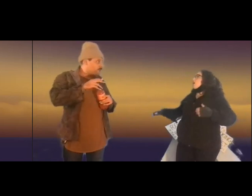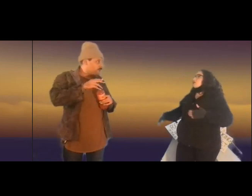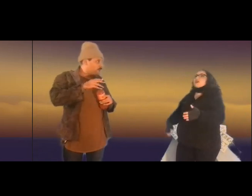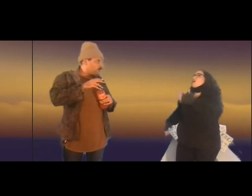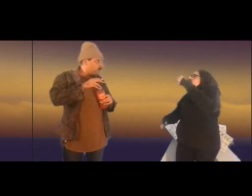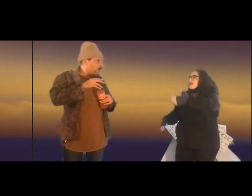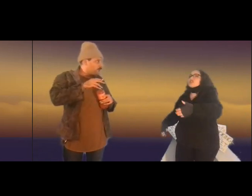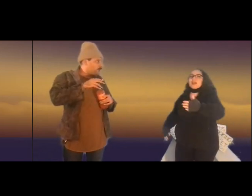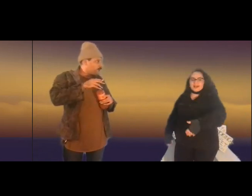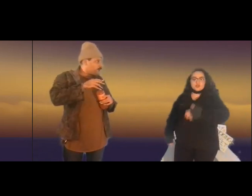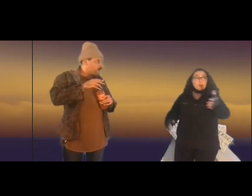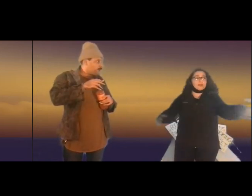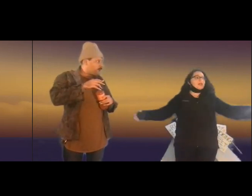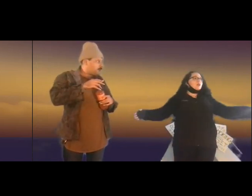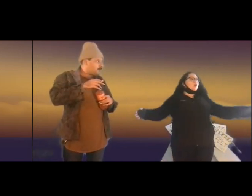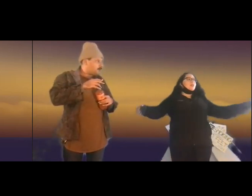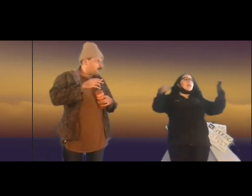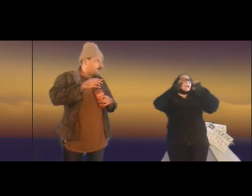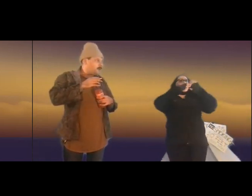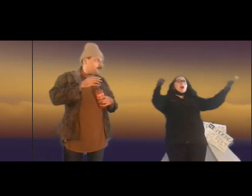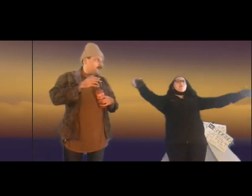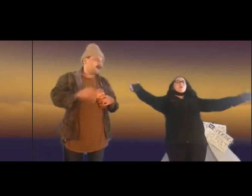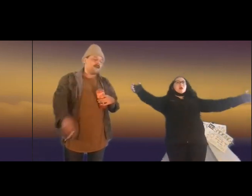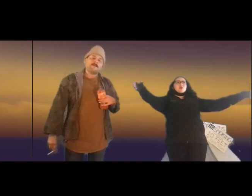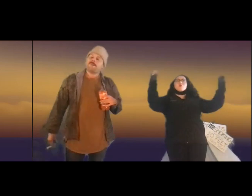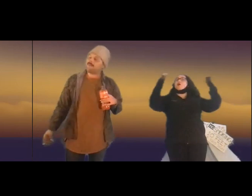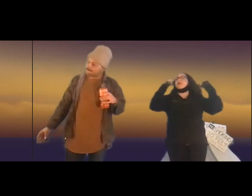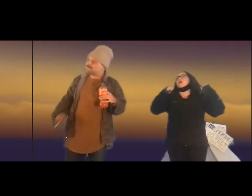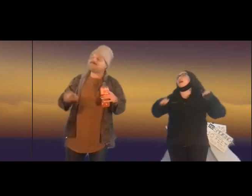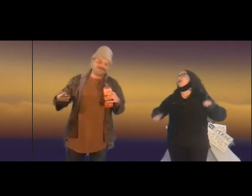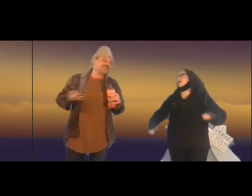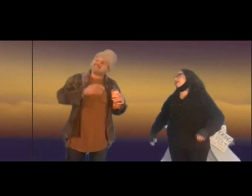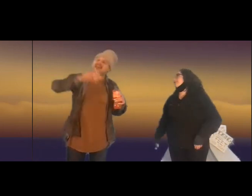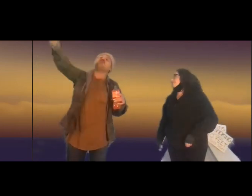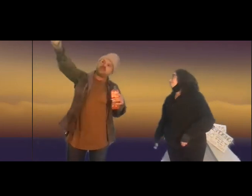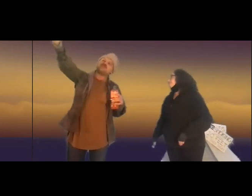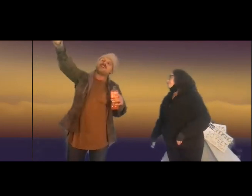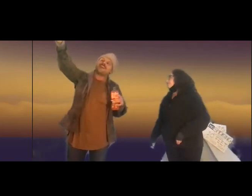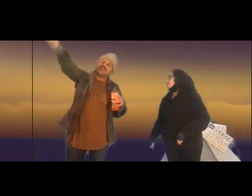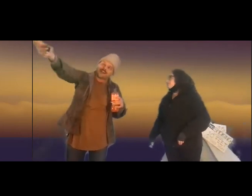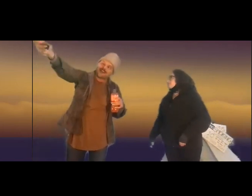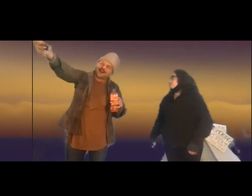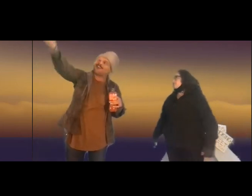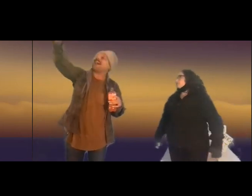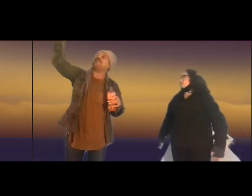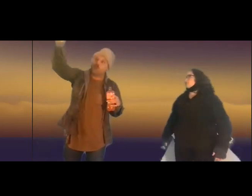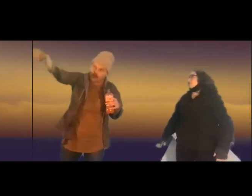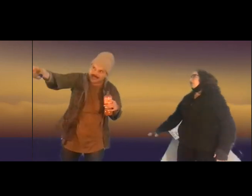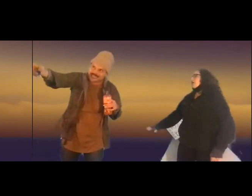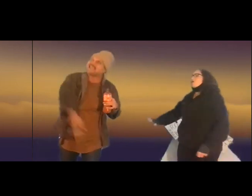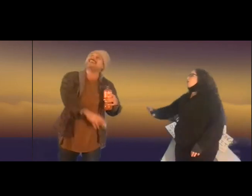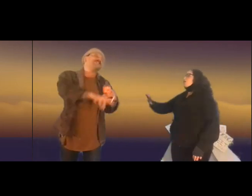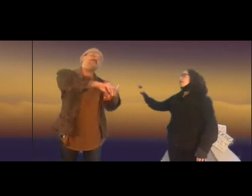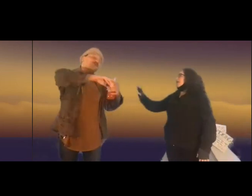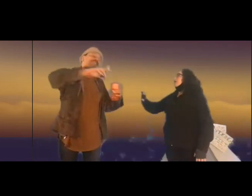No, you're a raging asshole. Bigoted bully like every other warmonger out here. Now don't you start in on her. That